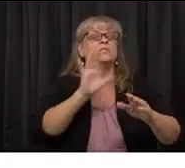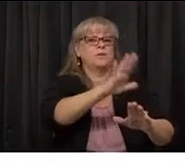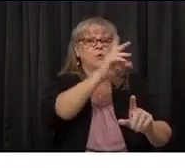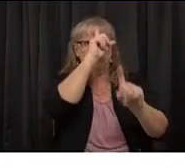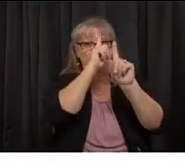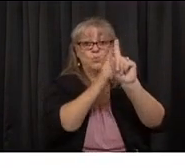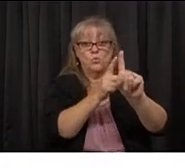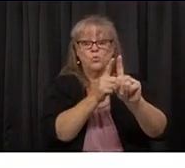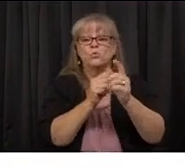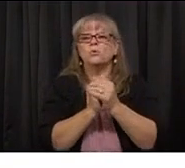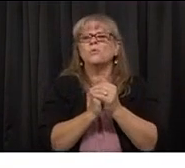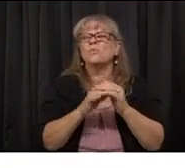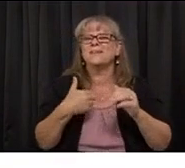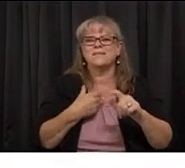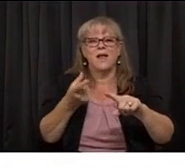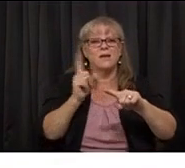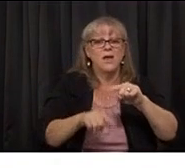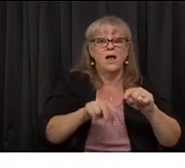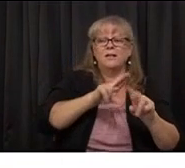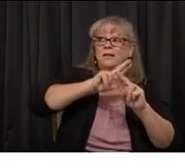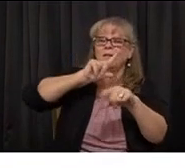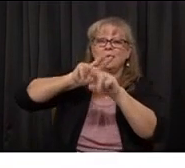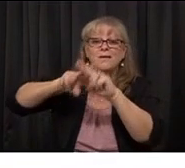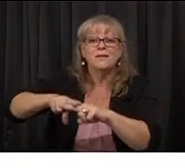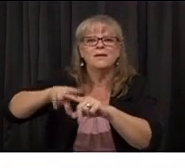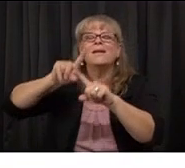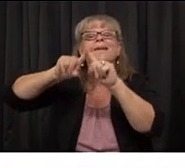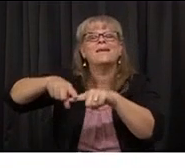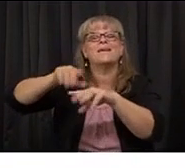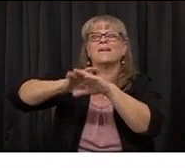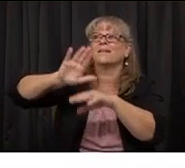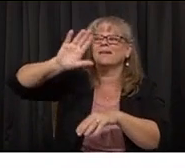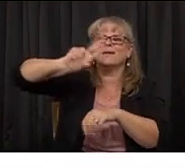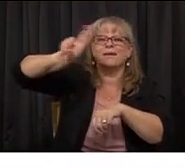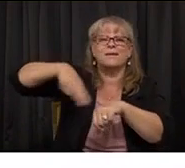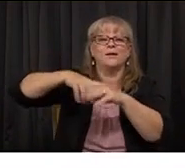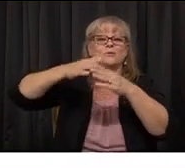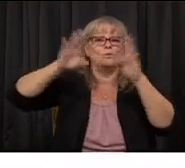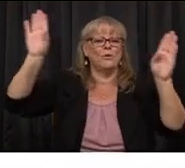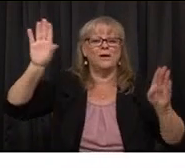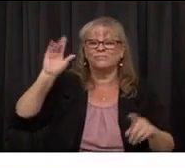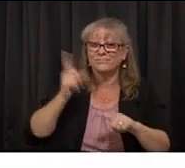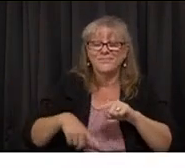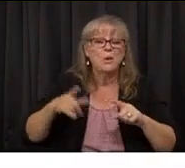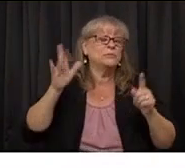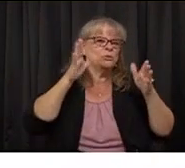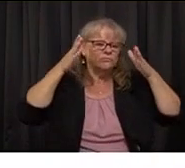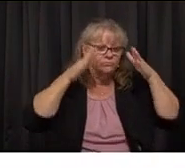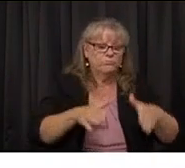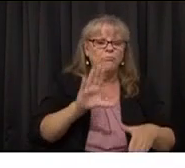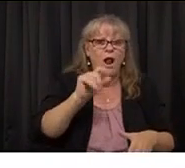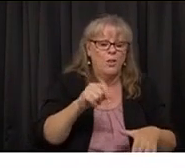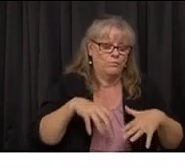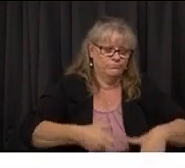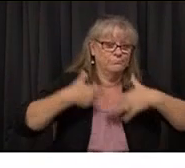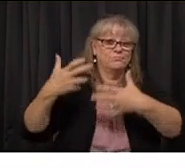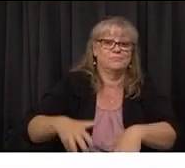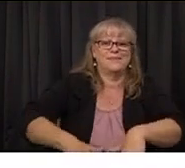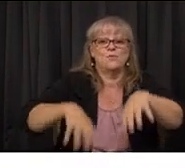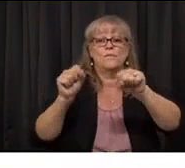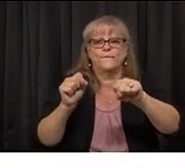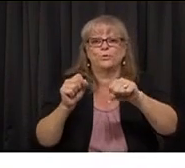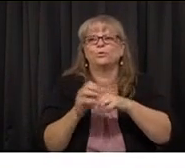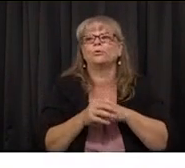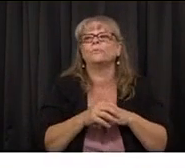national providers to do. So we're going to get it done ourselves. That's the Colorado way. We've teamed up with Korean manufacturers to